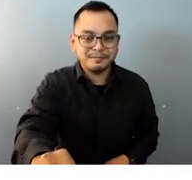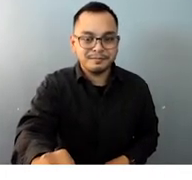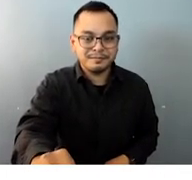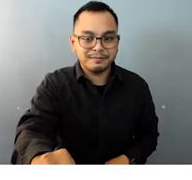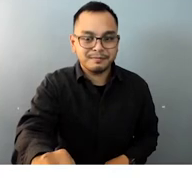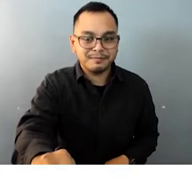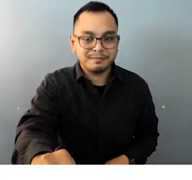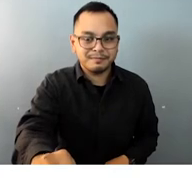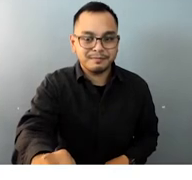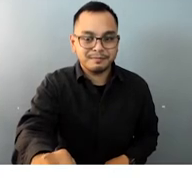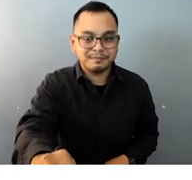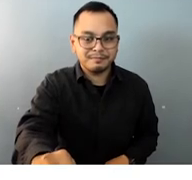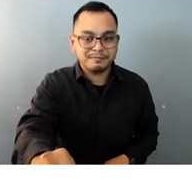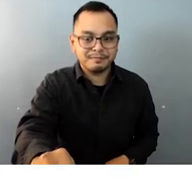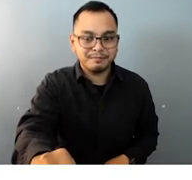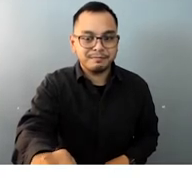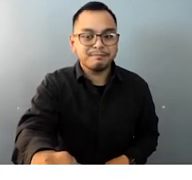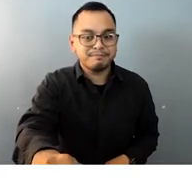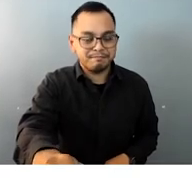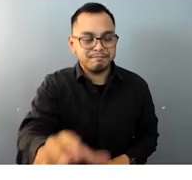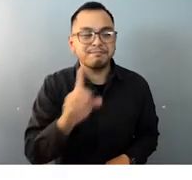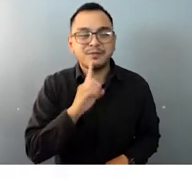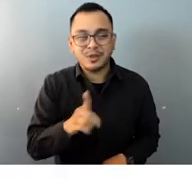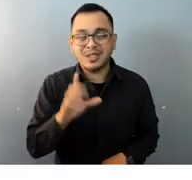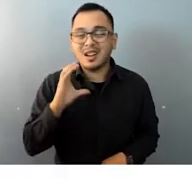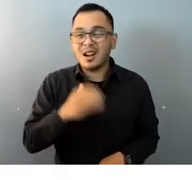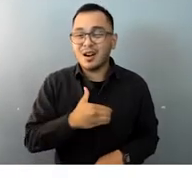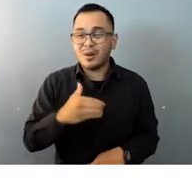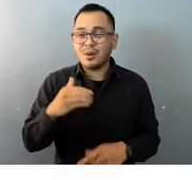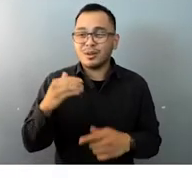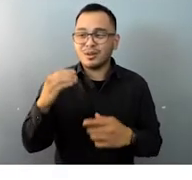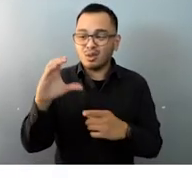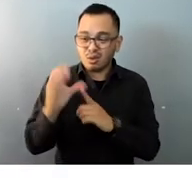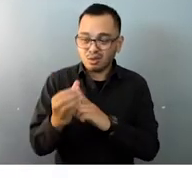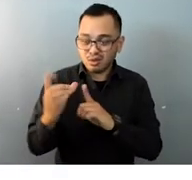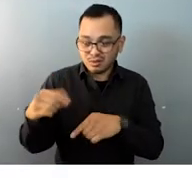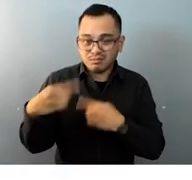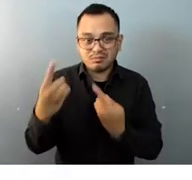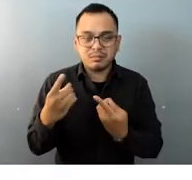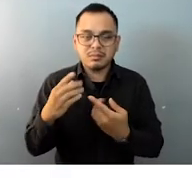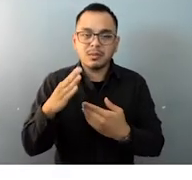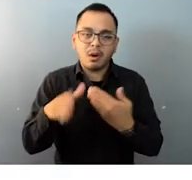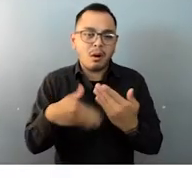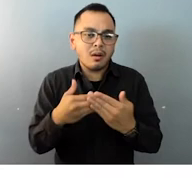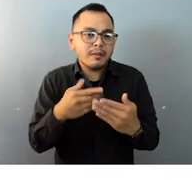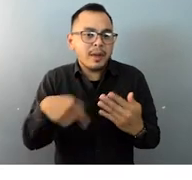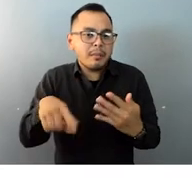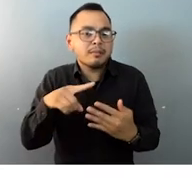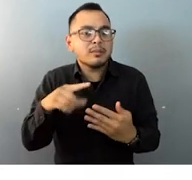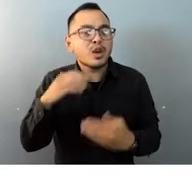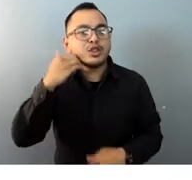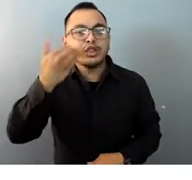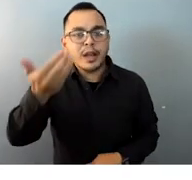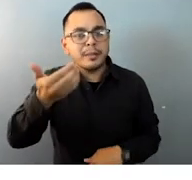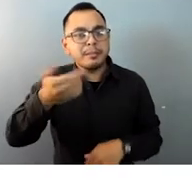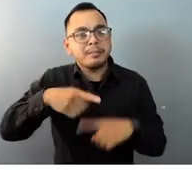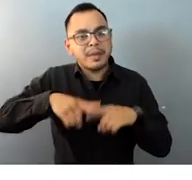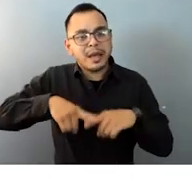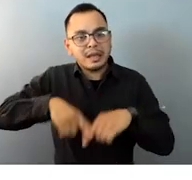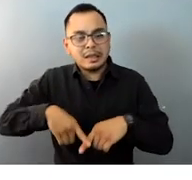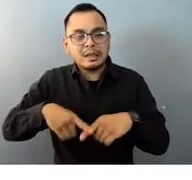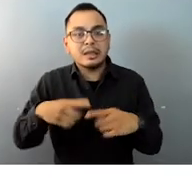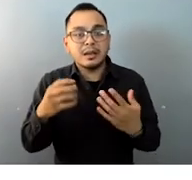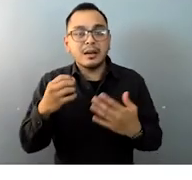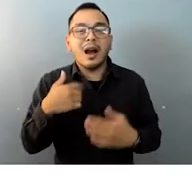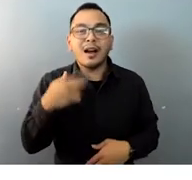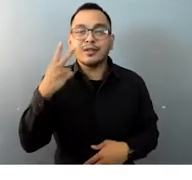that, we come from cultures that are very shame-based. Mm-hmm. And I kind of saw a map